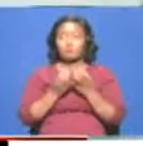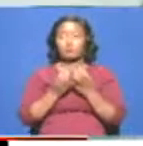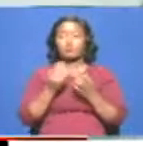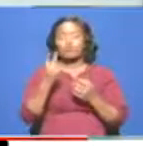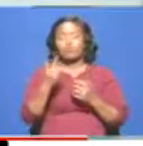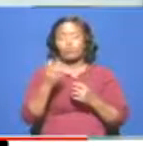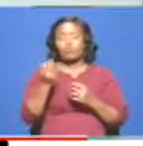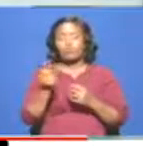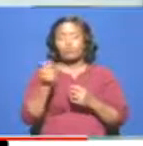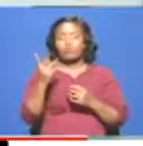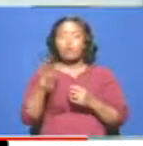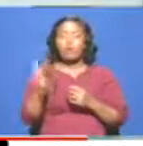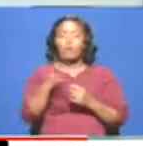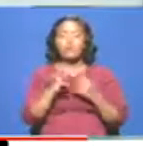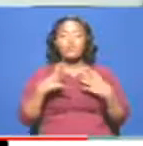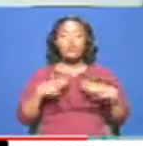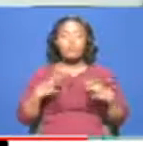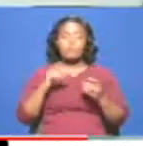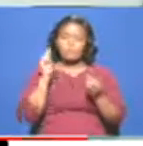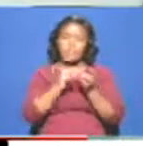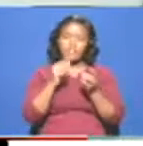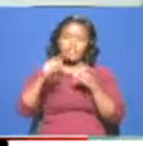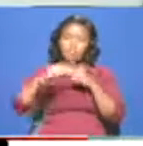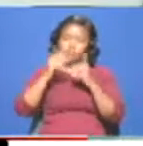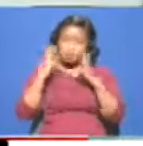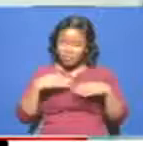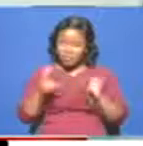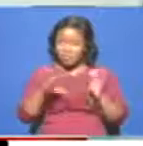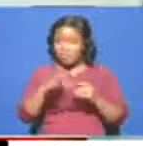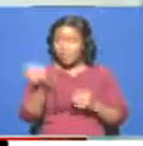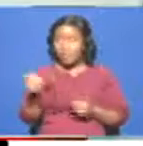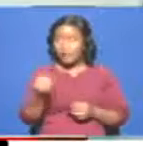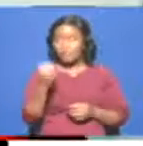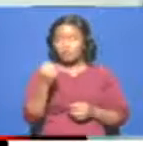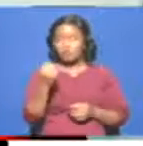tested positive, while more than 5.1 million have died from COVID-19 disease.